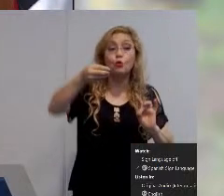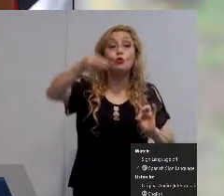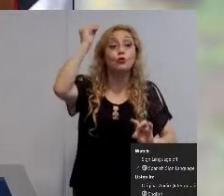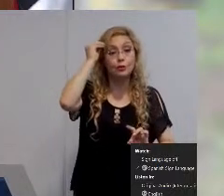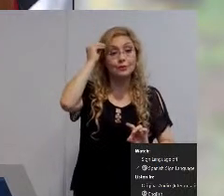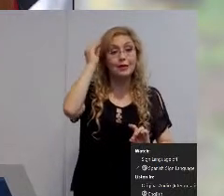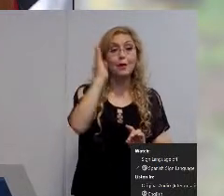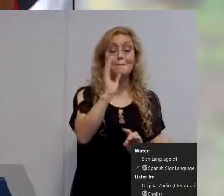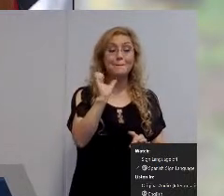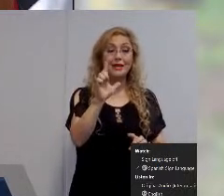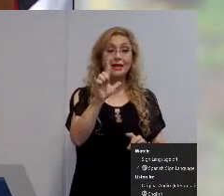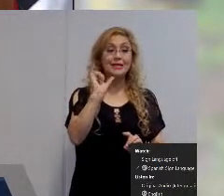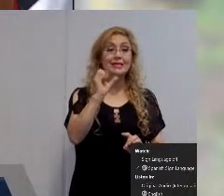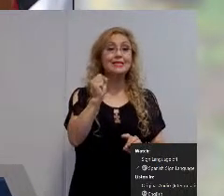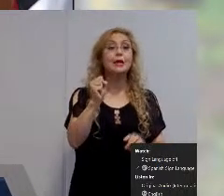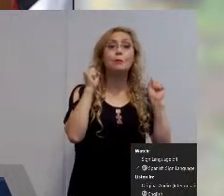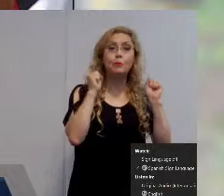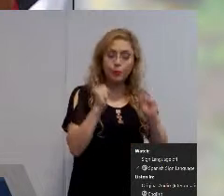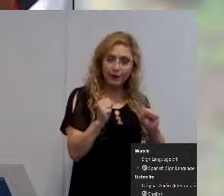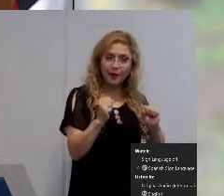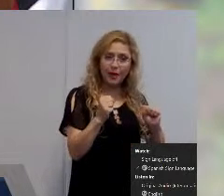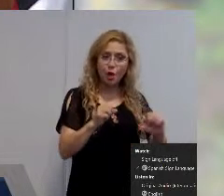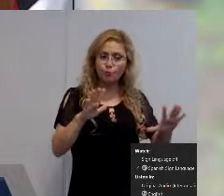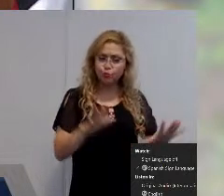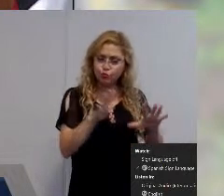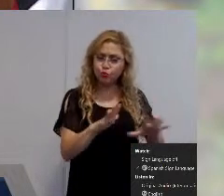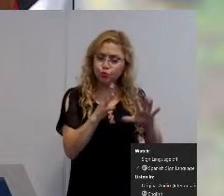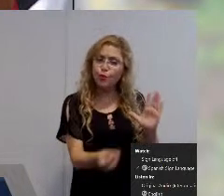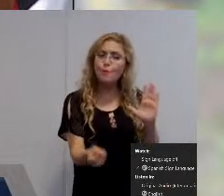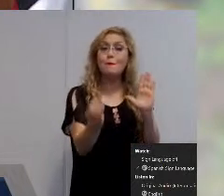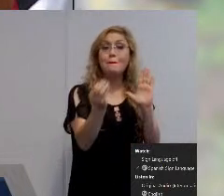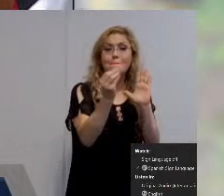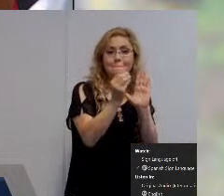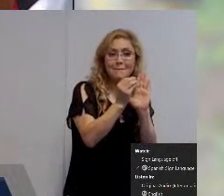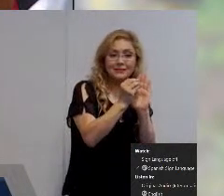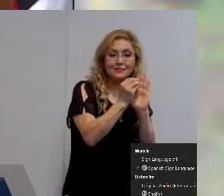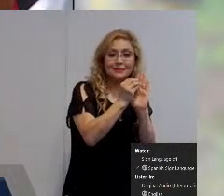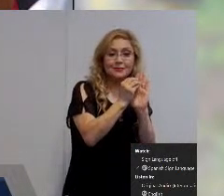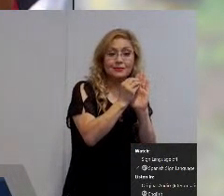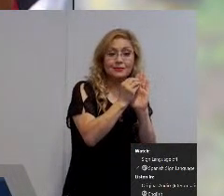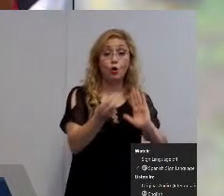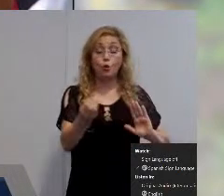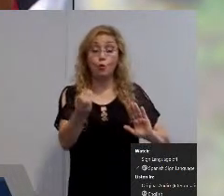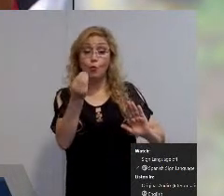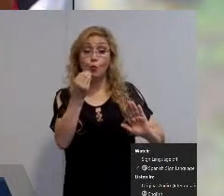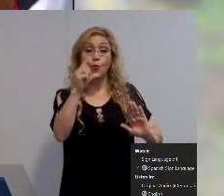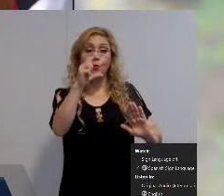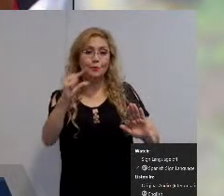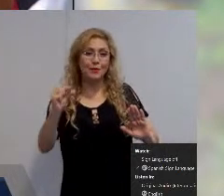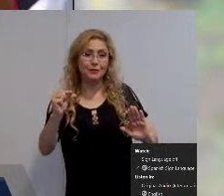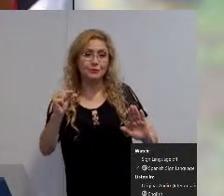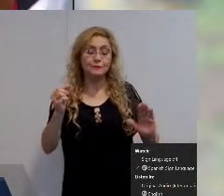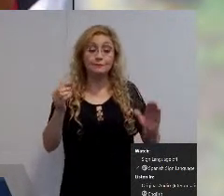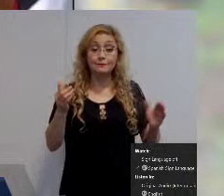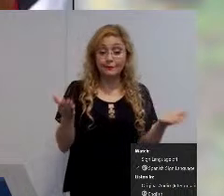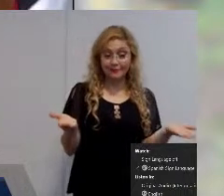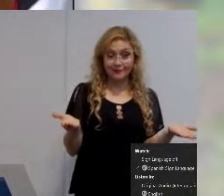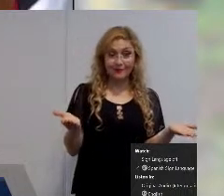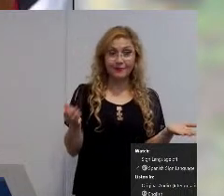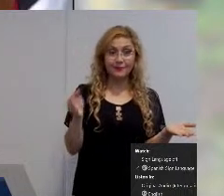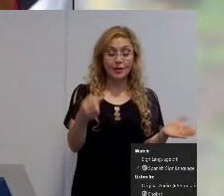more than it can consume, thus has immense potential to increase